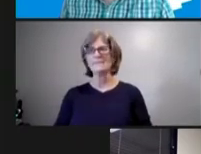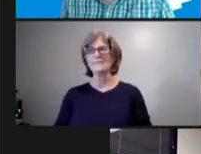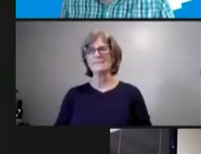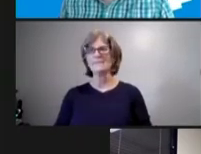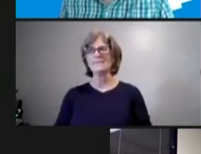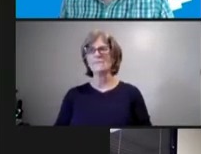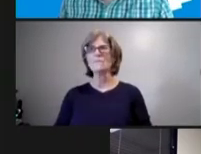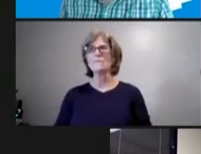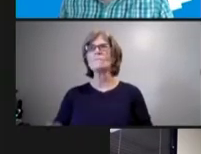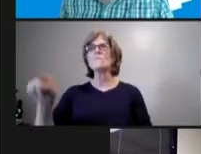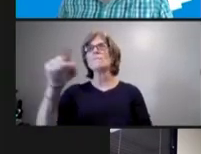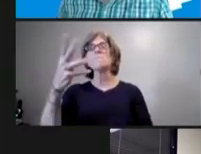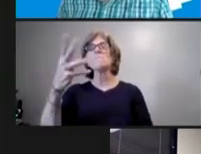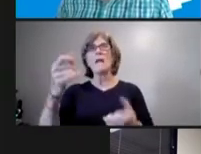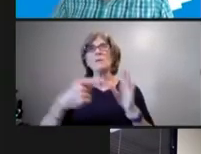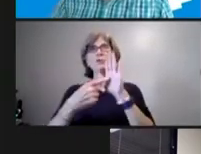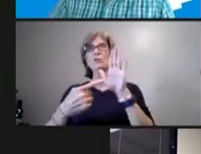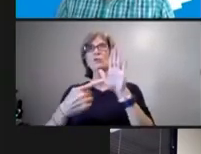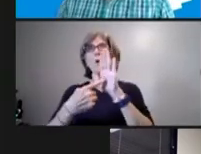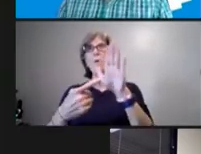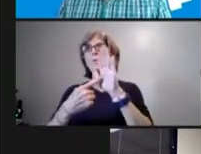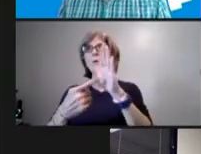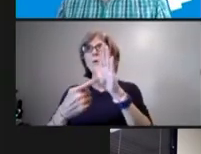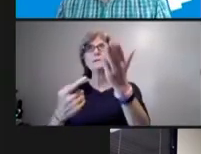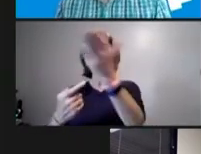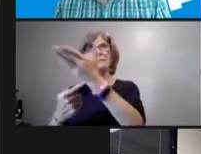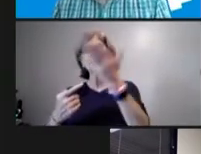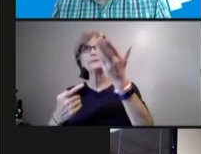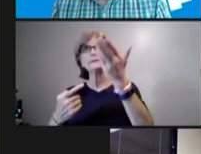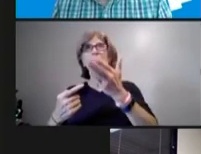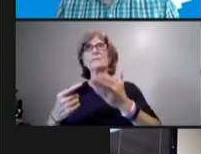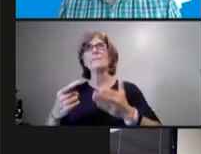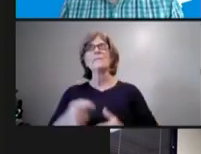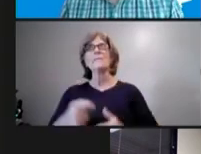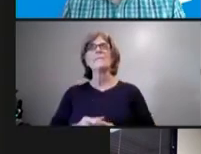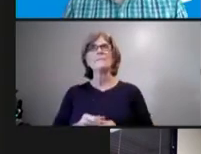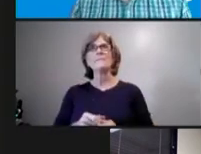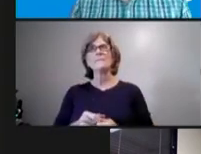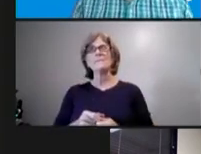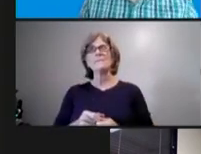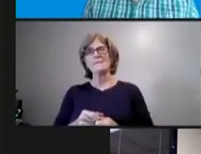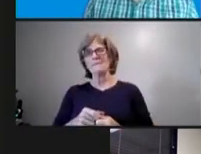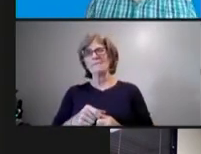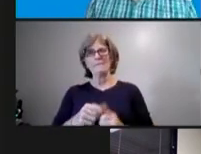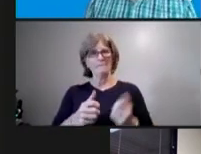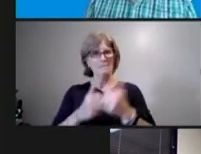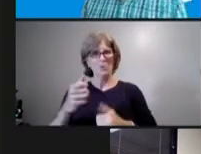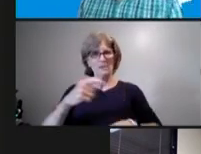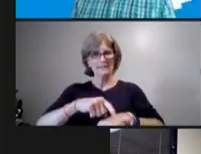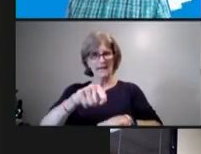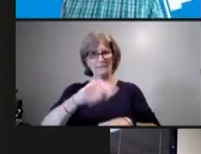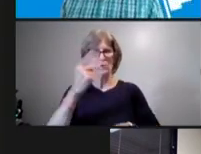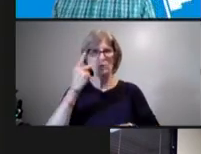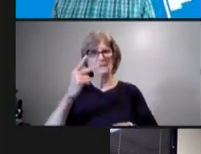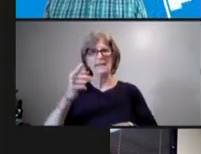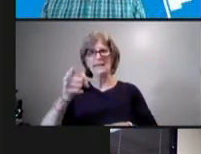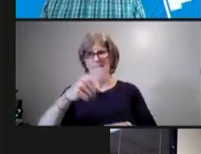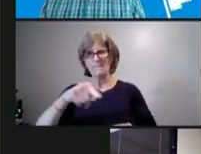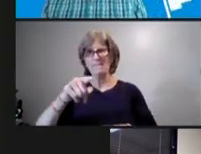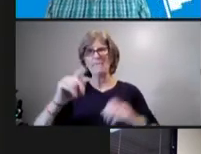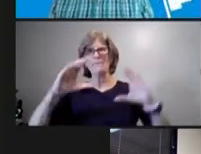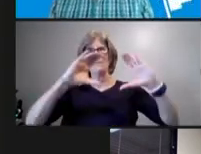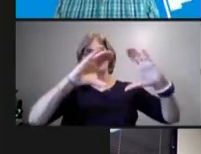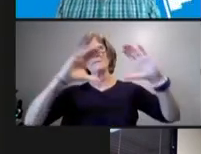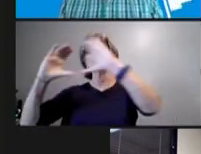And I'm just going to go through our each program as per usual by AMI level and council